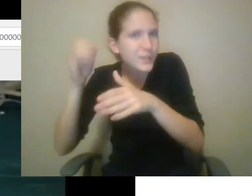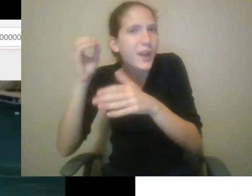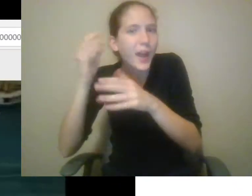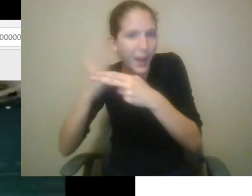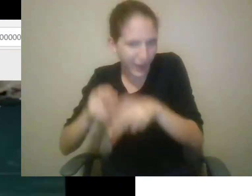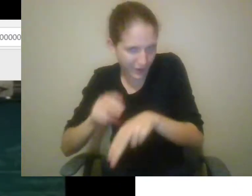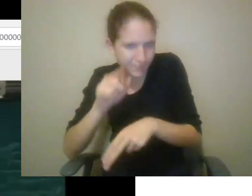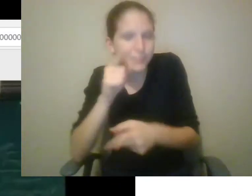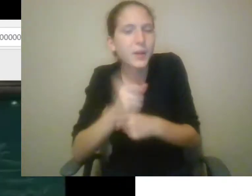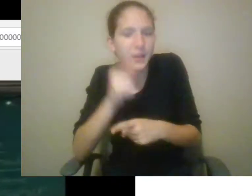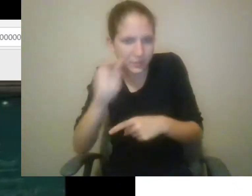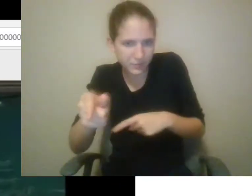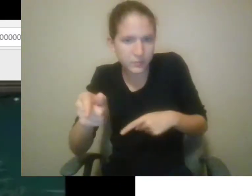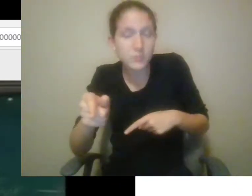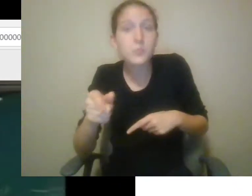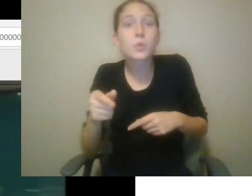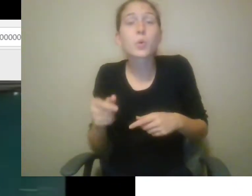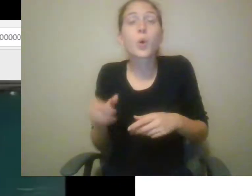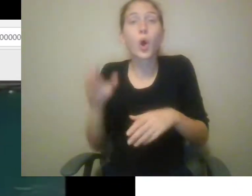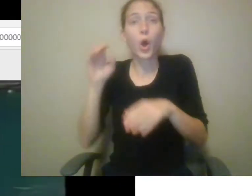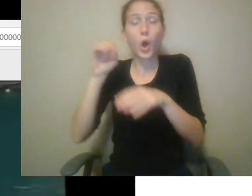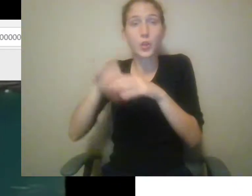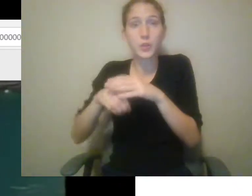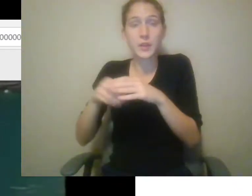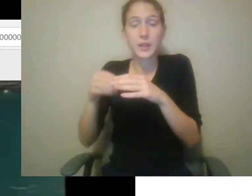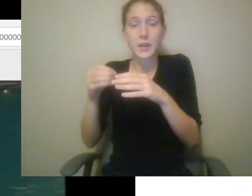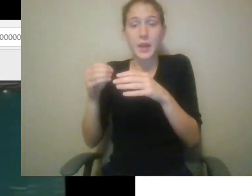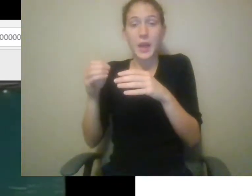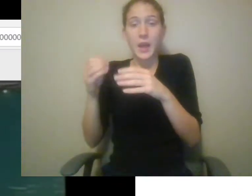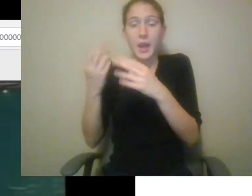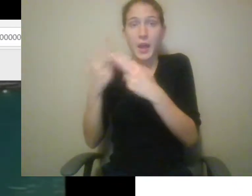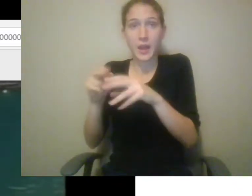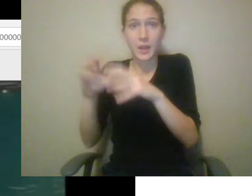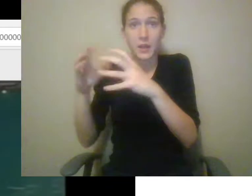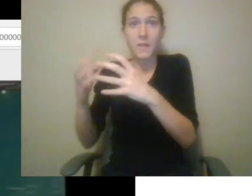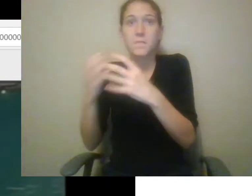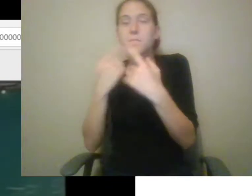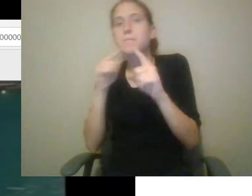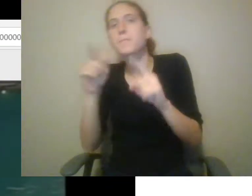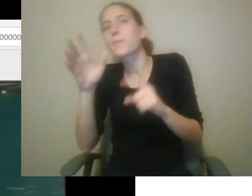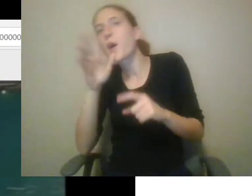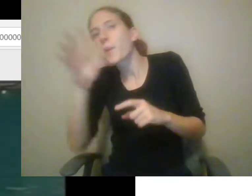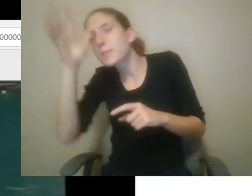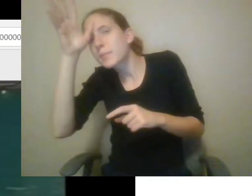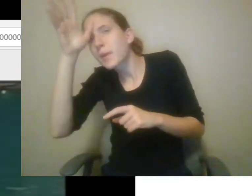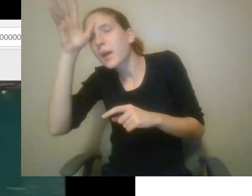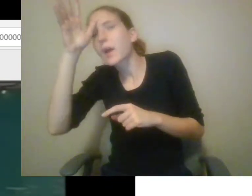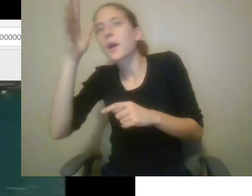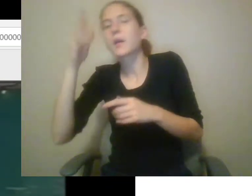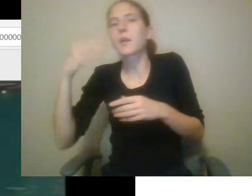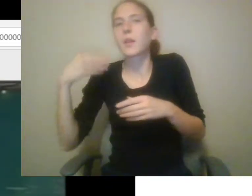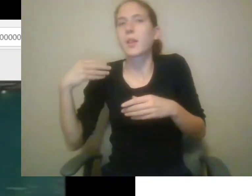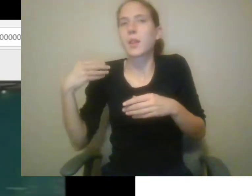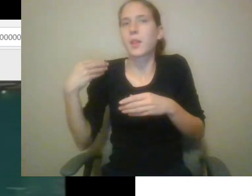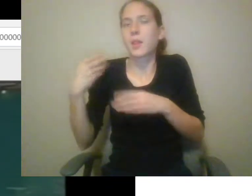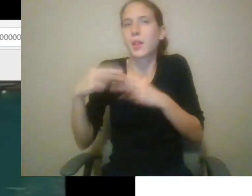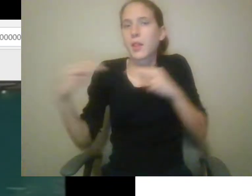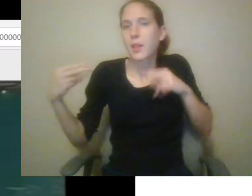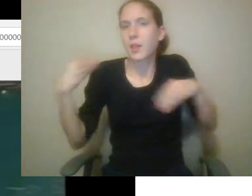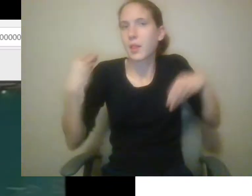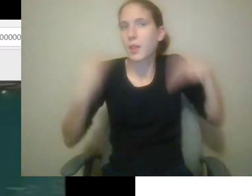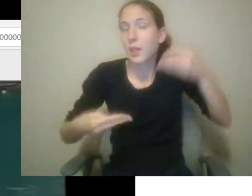first fertilized, when it first becomes fertilized, which means it gets both sets of information, that becomes one cell, one living